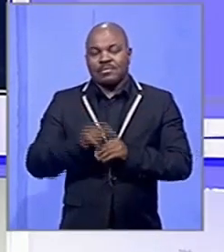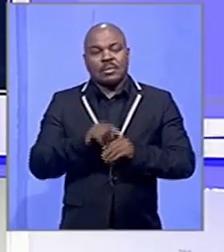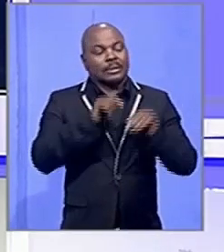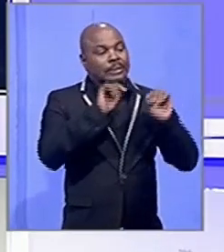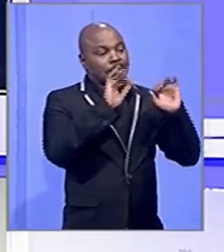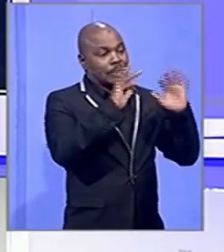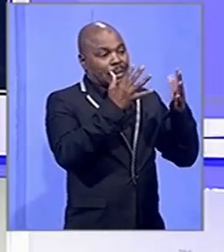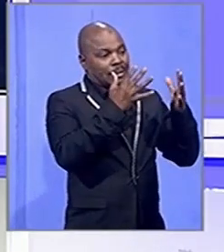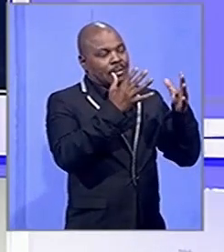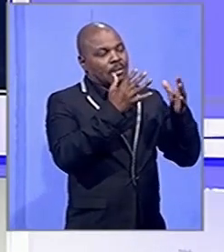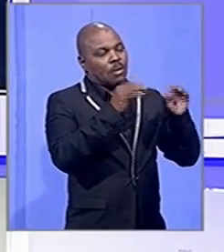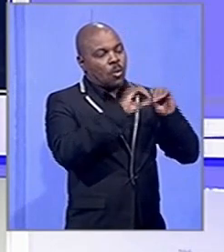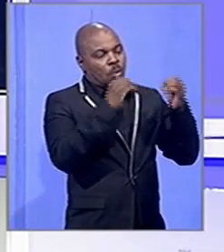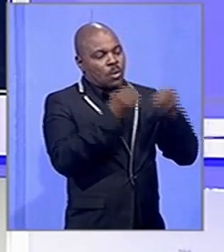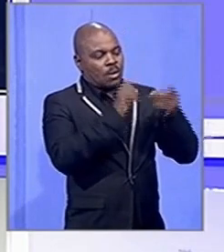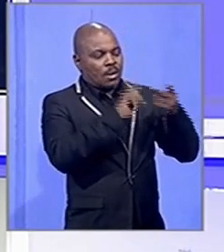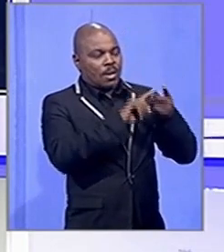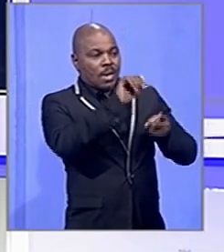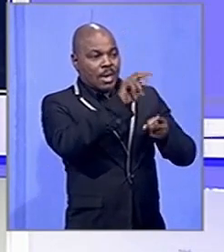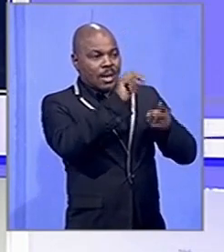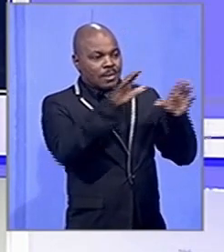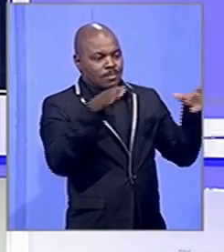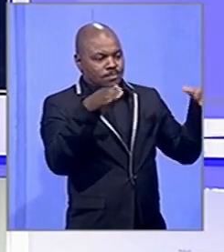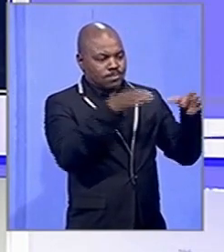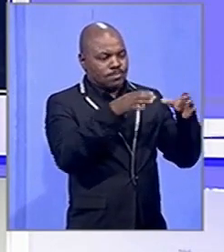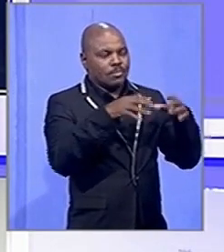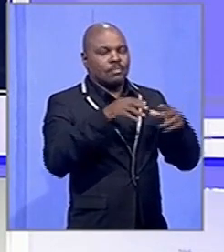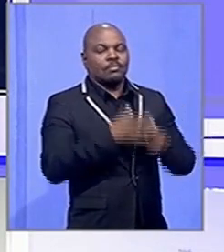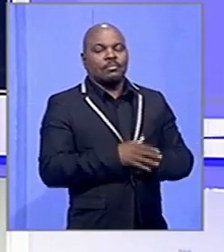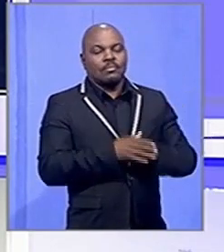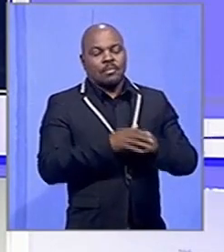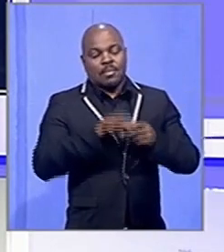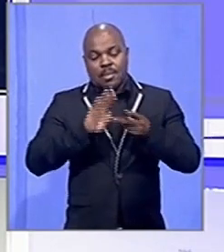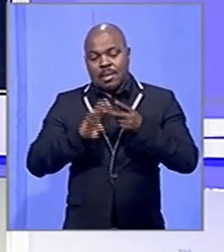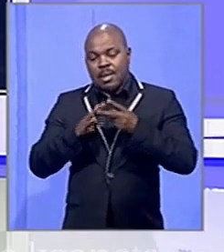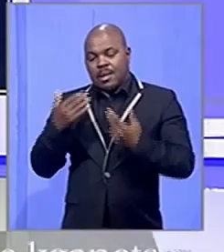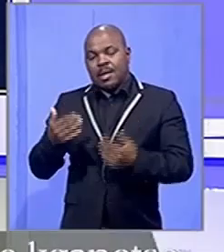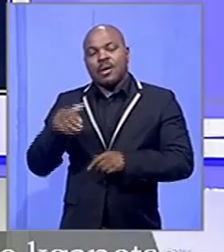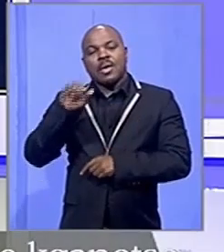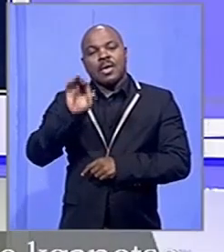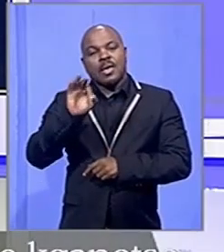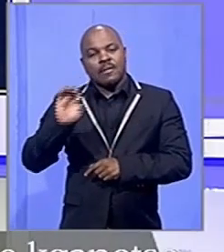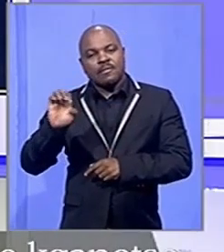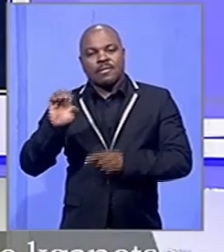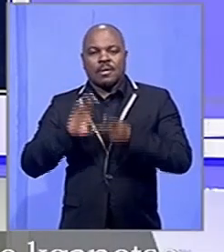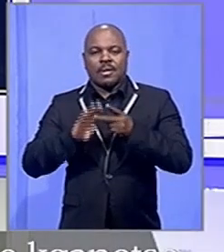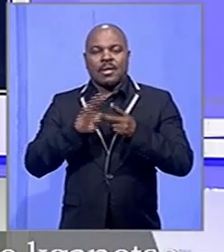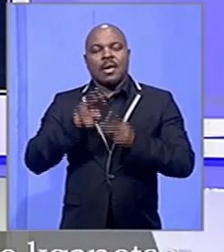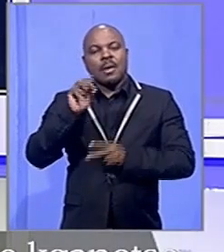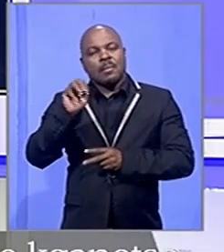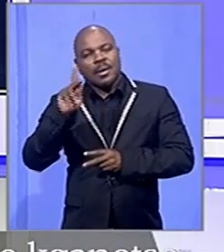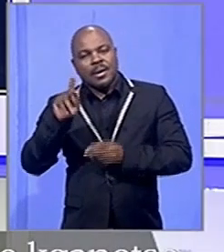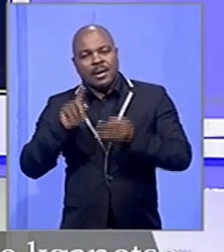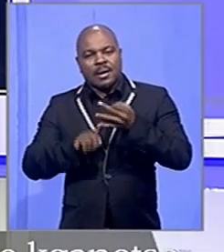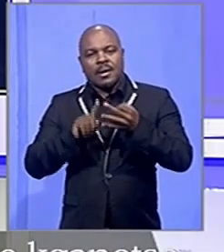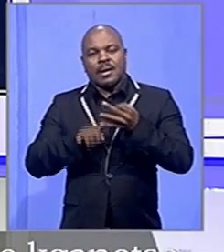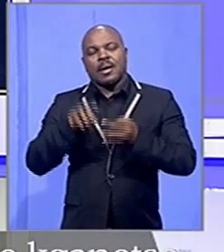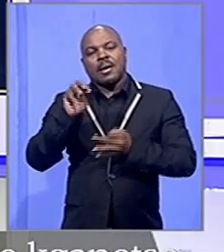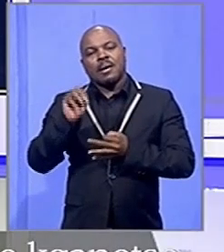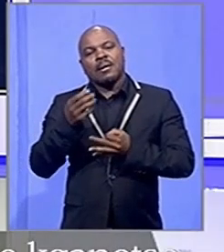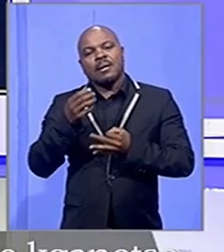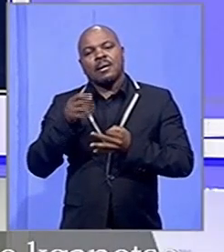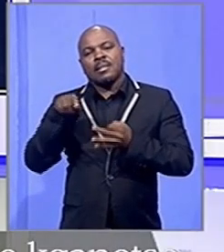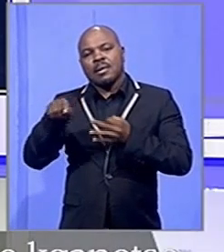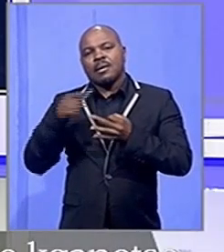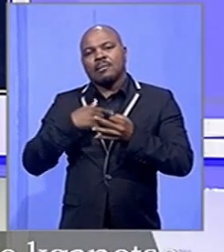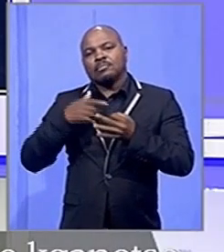10 a tshwaraganetseng puso le ANC. Ga jana ke EFF, MK le Action SA ba ba ganneng mo phatlalatseng go nna karolo